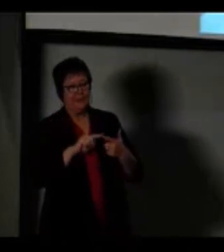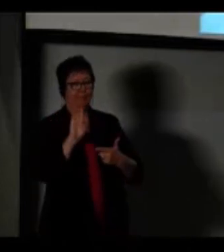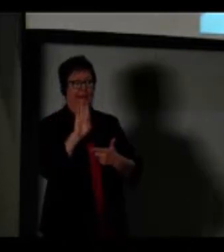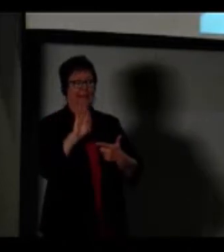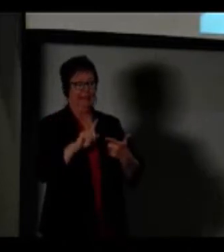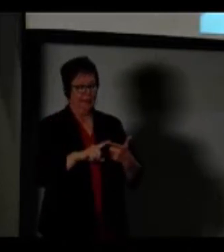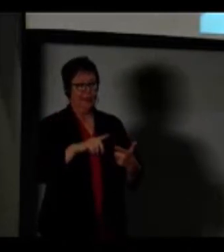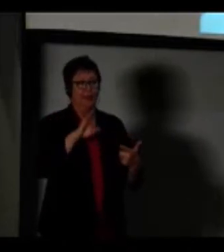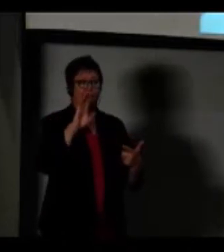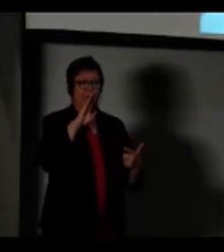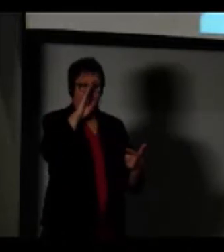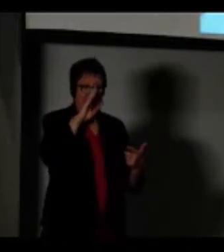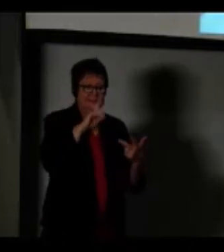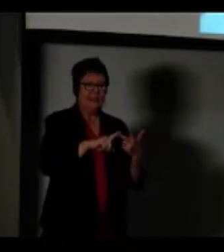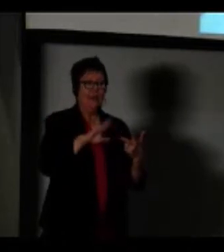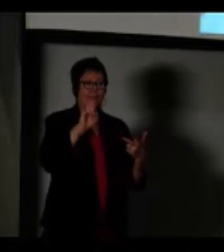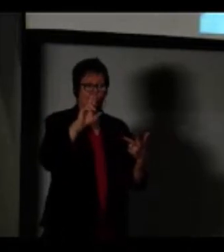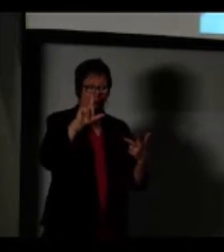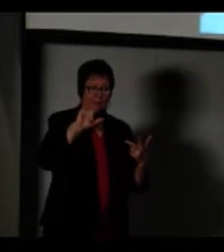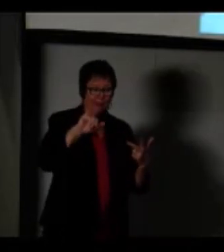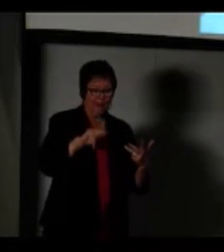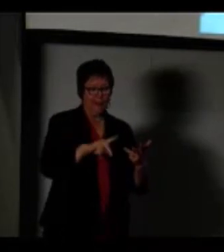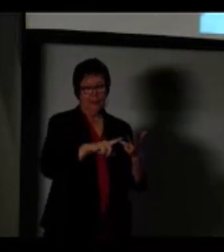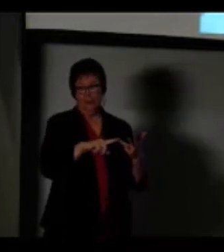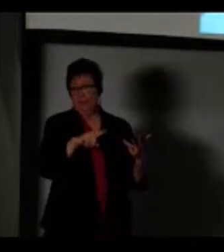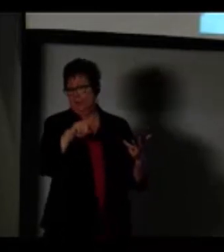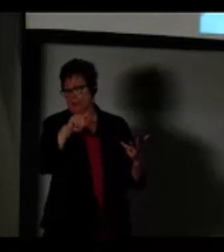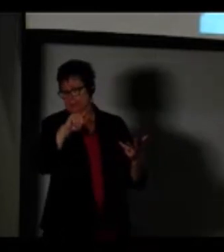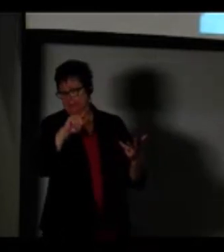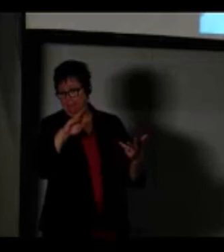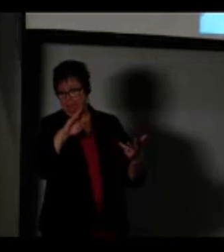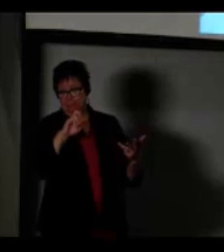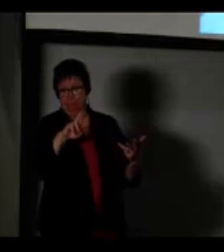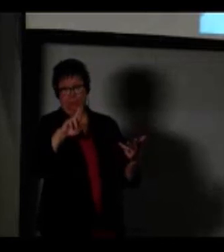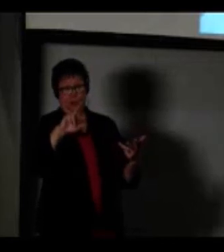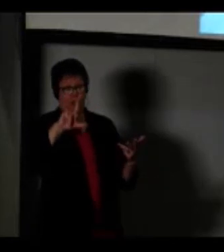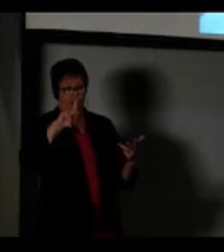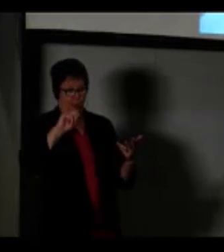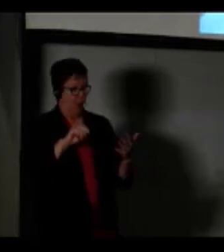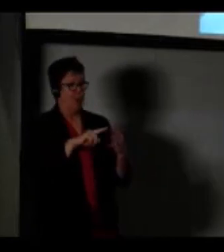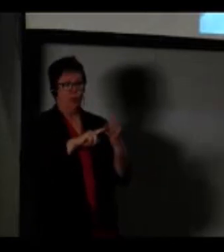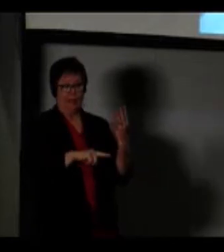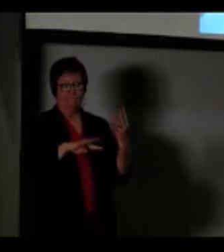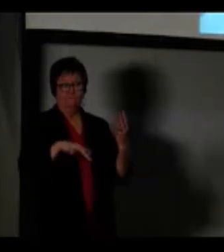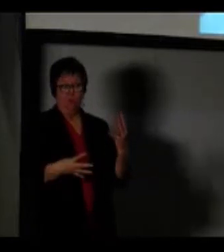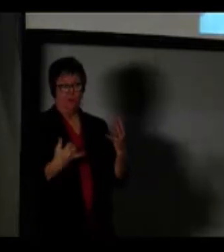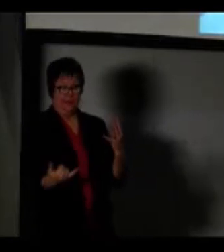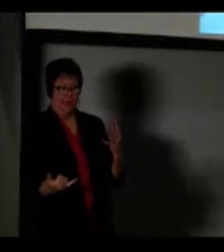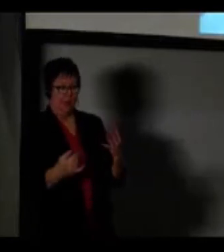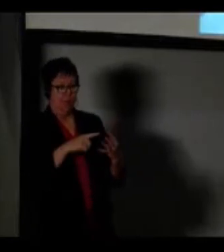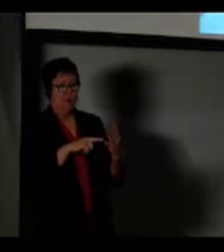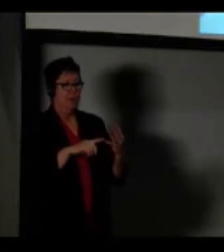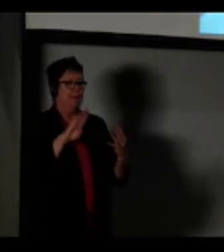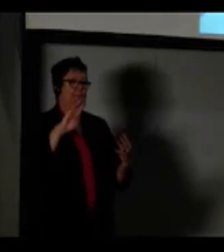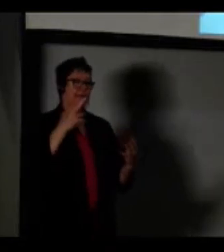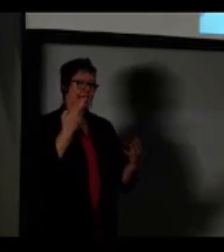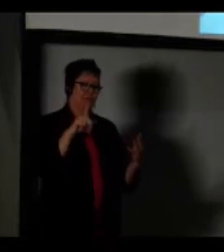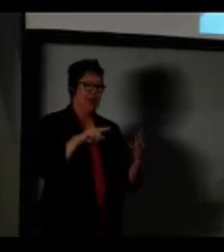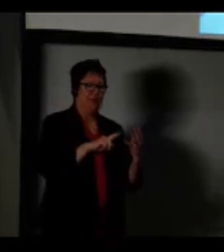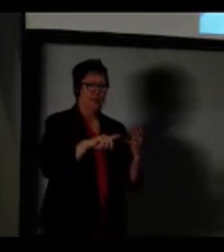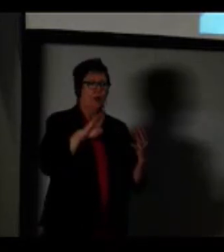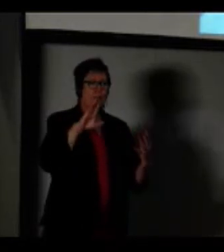fourth B to that, the BUCO declaration, which is for open access to biodiversity knowledge. The BHL is a signatory to the